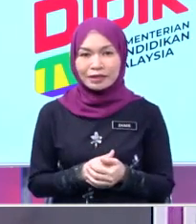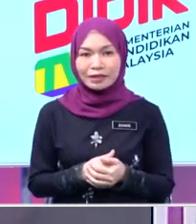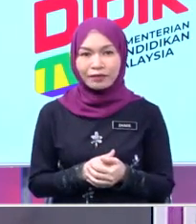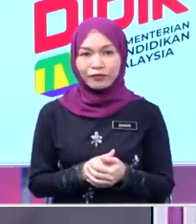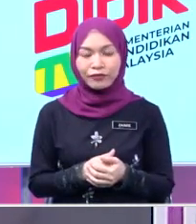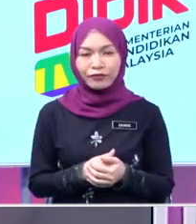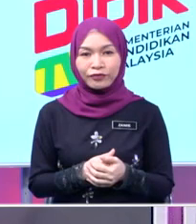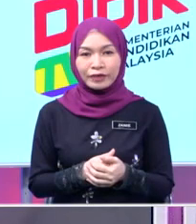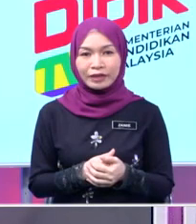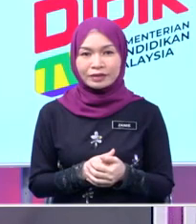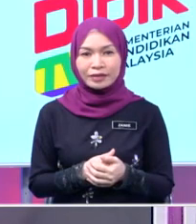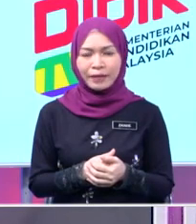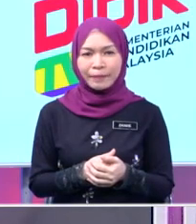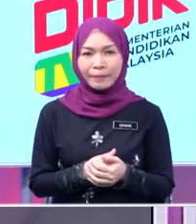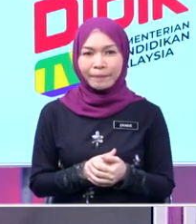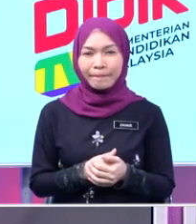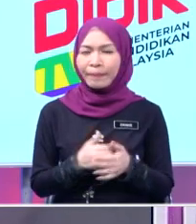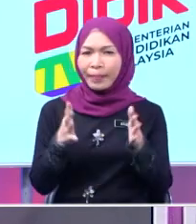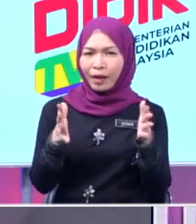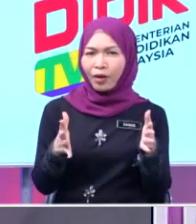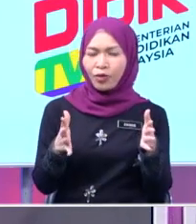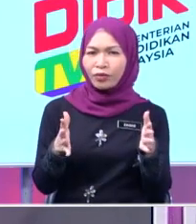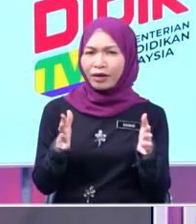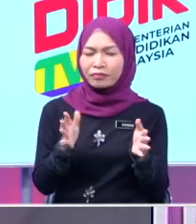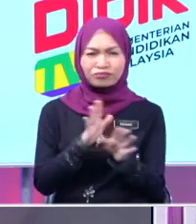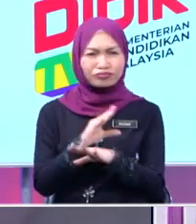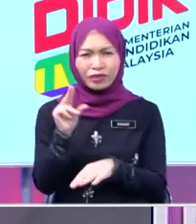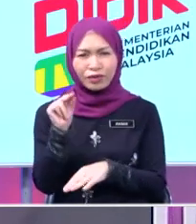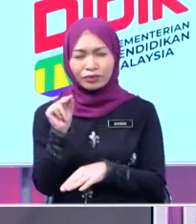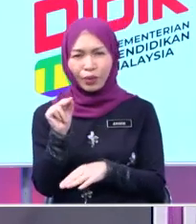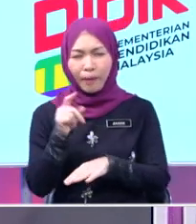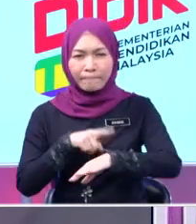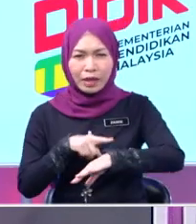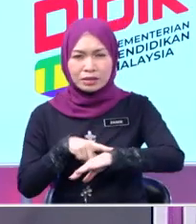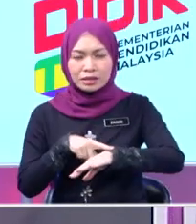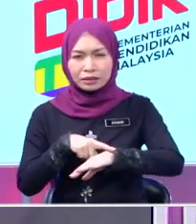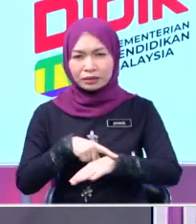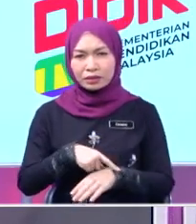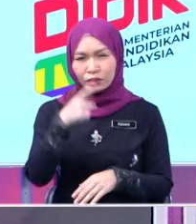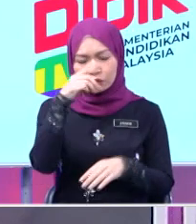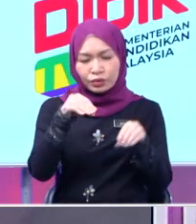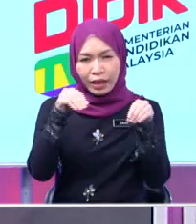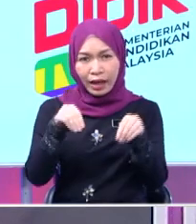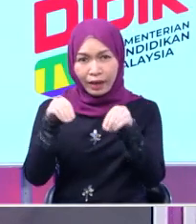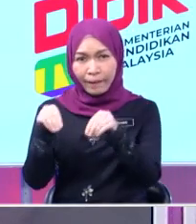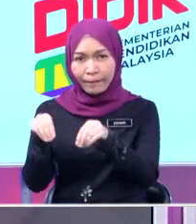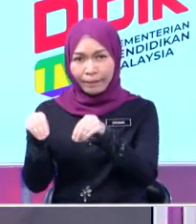some people do not have the time or energy to grow their own food. So this is like a